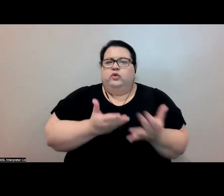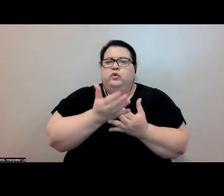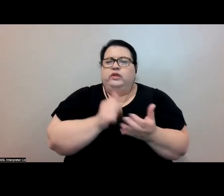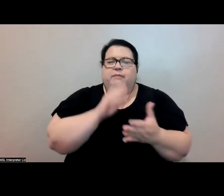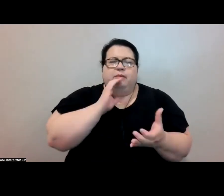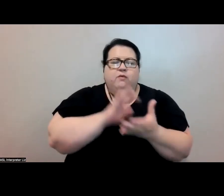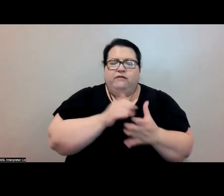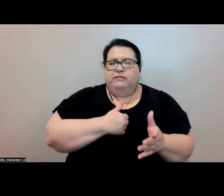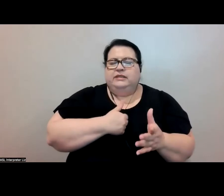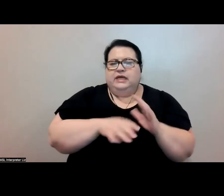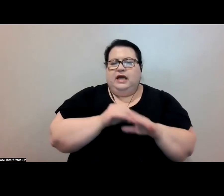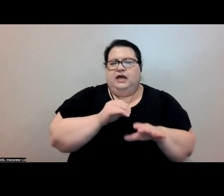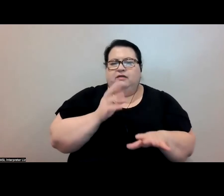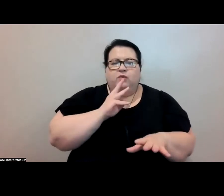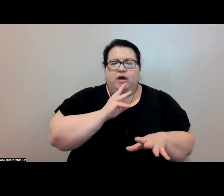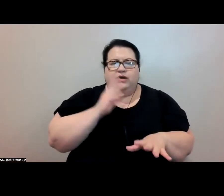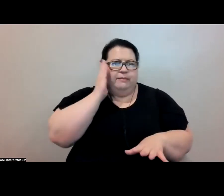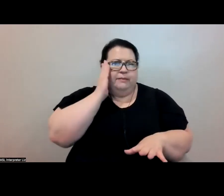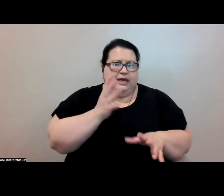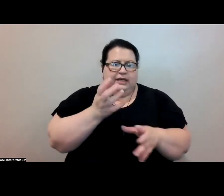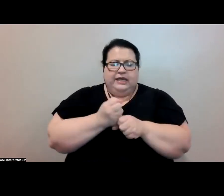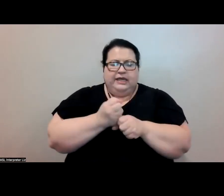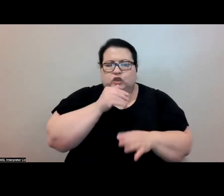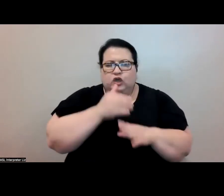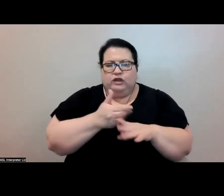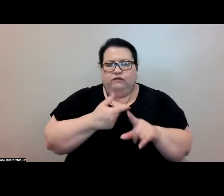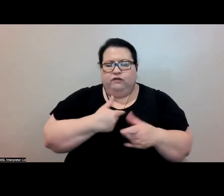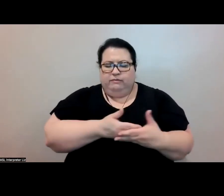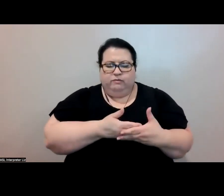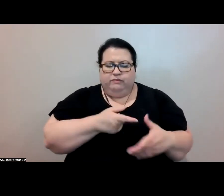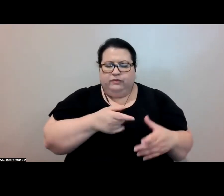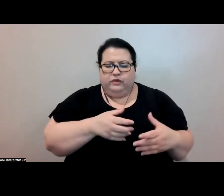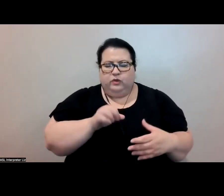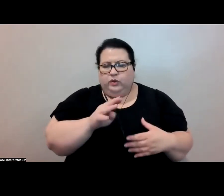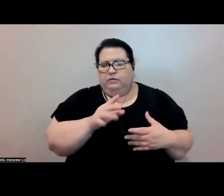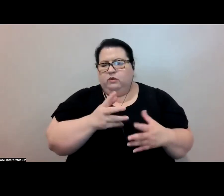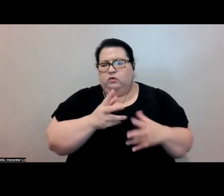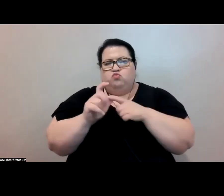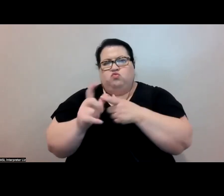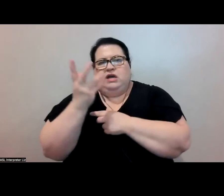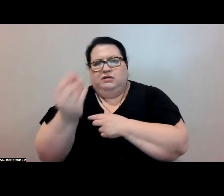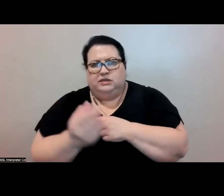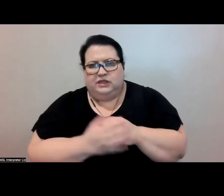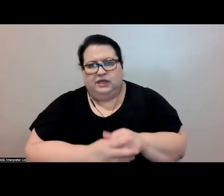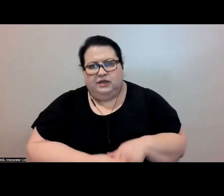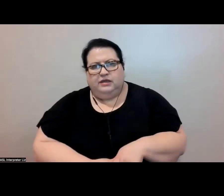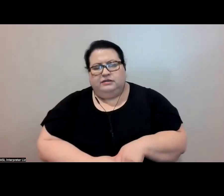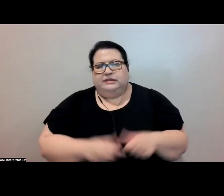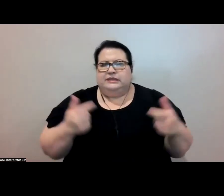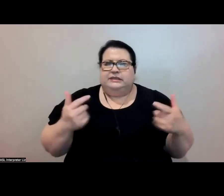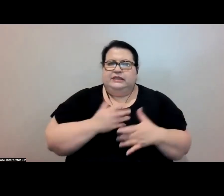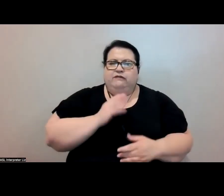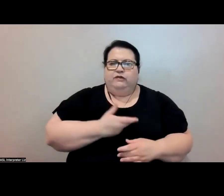managed to get out of our waterbed, grab our daughter from her crib and run outside. It was pretty terrifying for all of us,